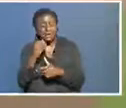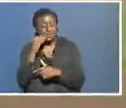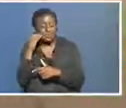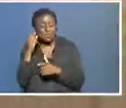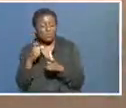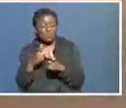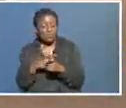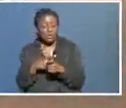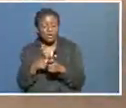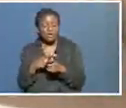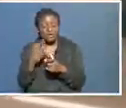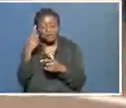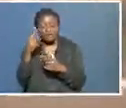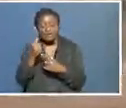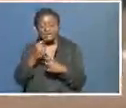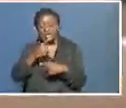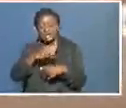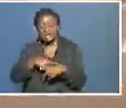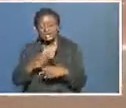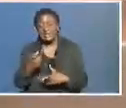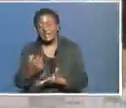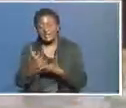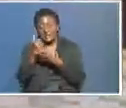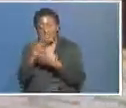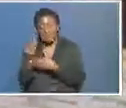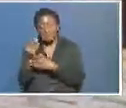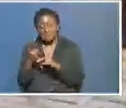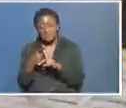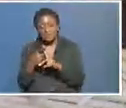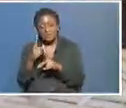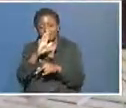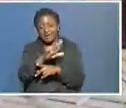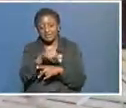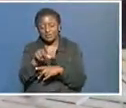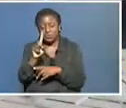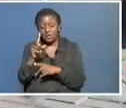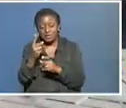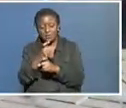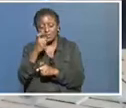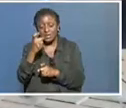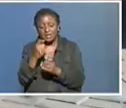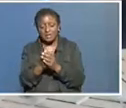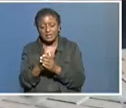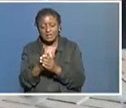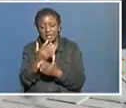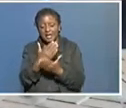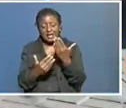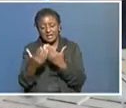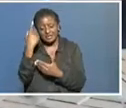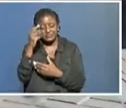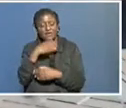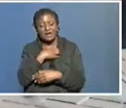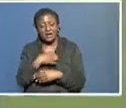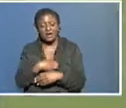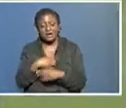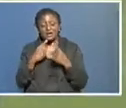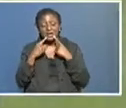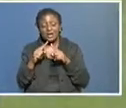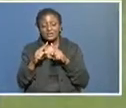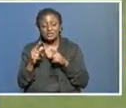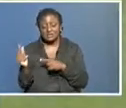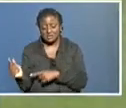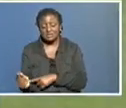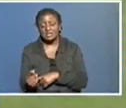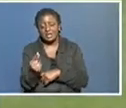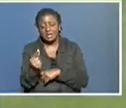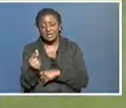helping Rochester to a 5-1 win over Worcester. Hands for Hunger announcing its inaugural Tee Off for Hunger golf tournament. It's set